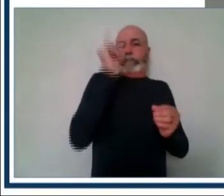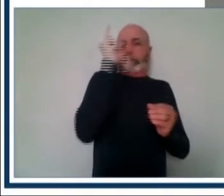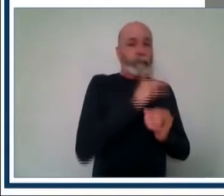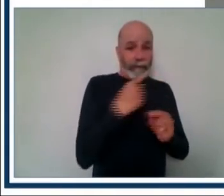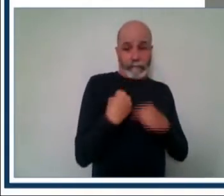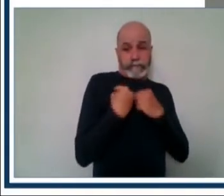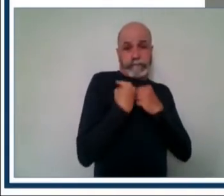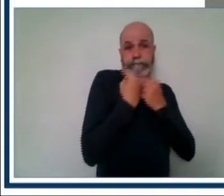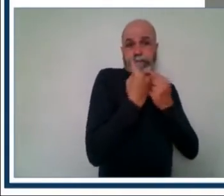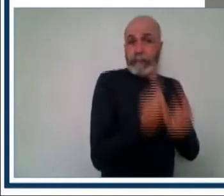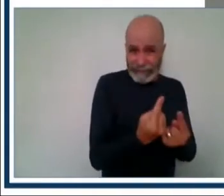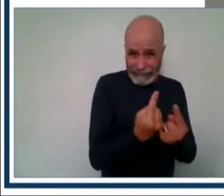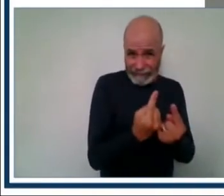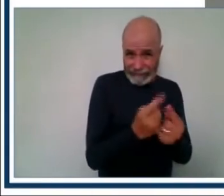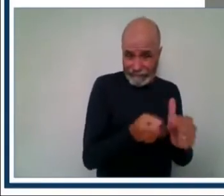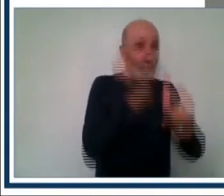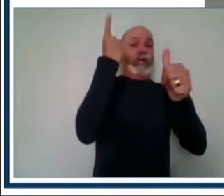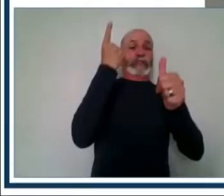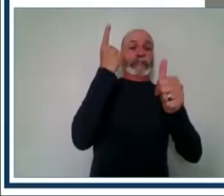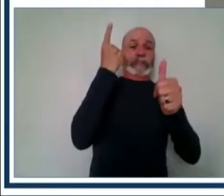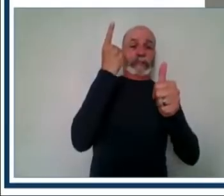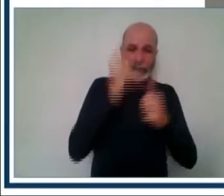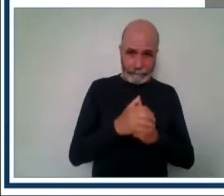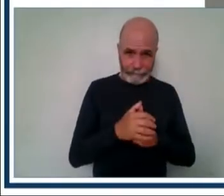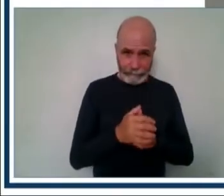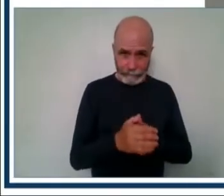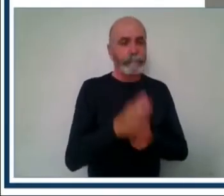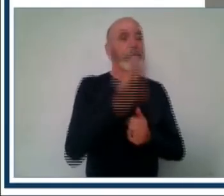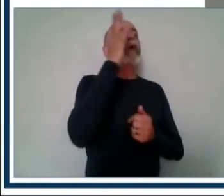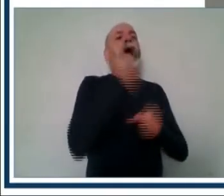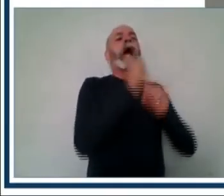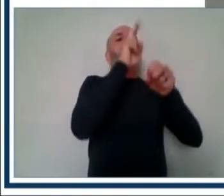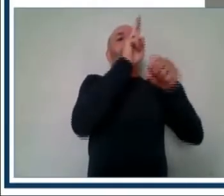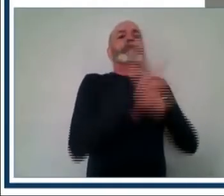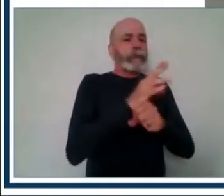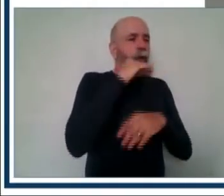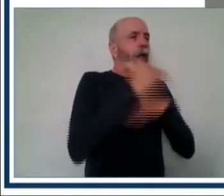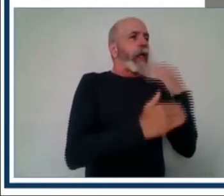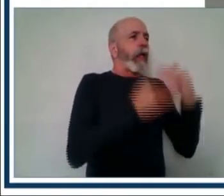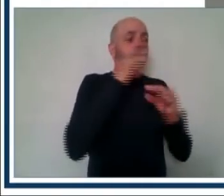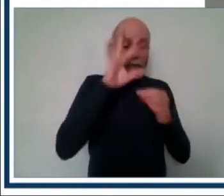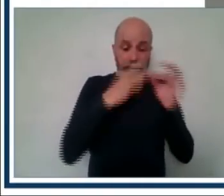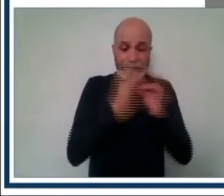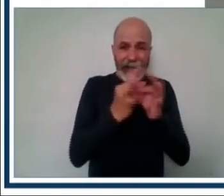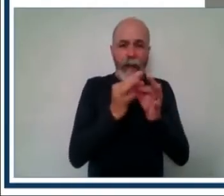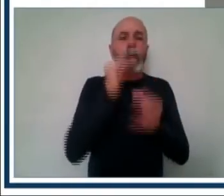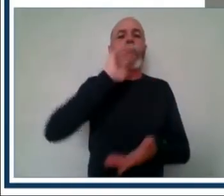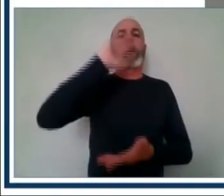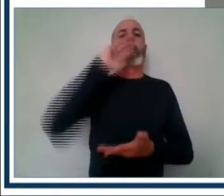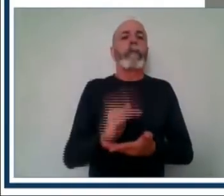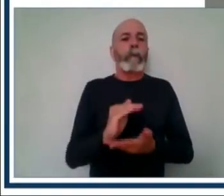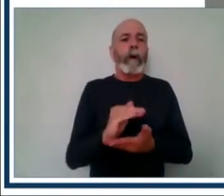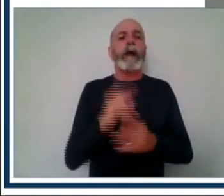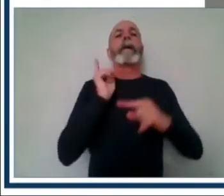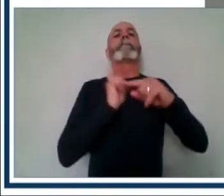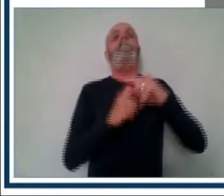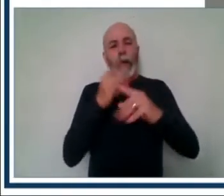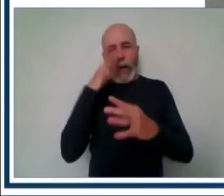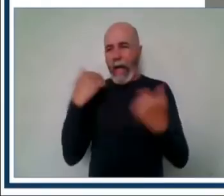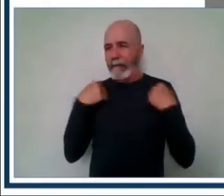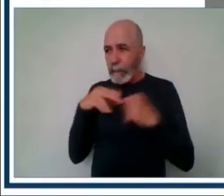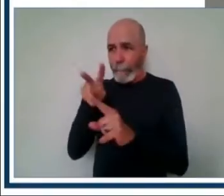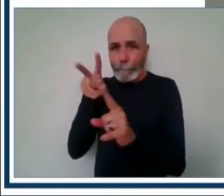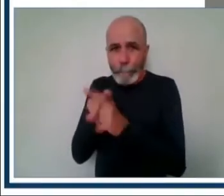test result. You will get an appointment for a test. And please, if you know that you have been in close contact with someone who